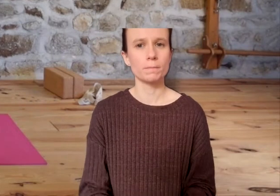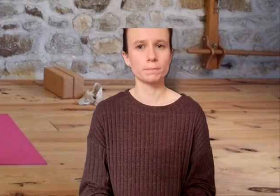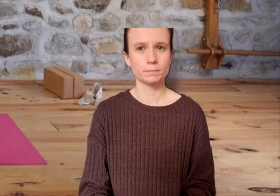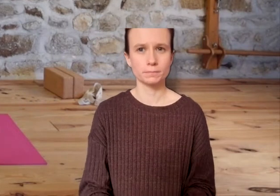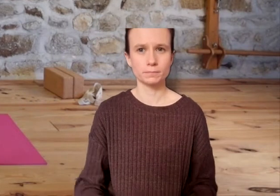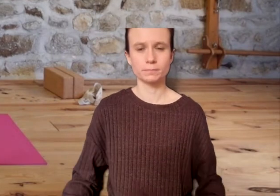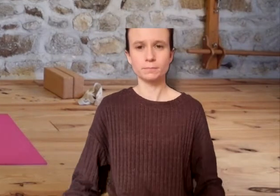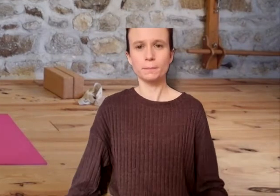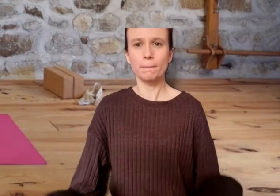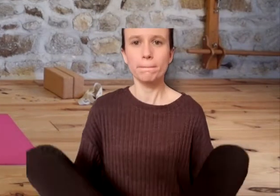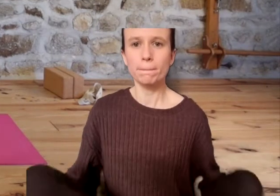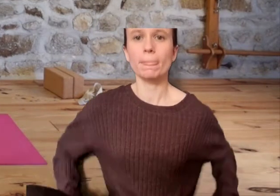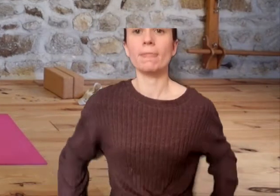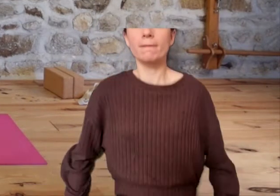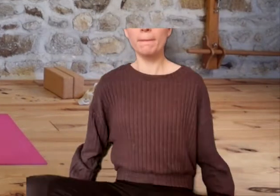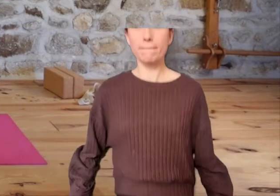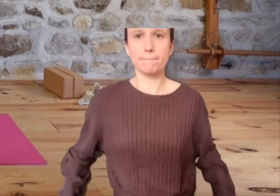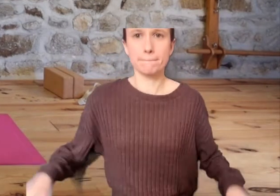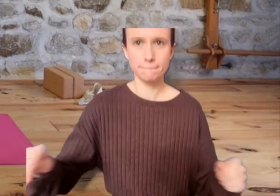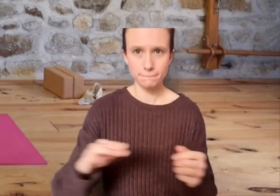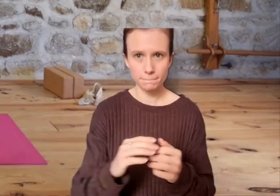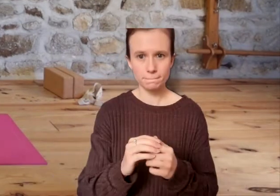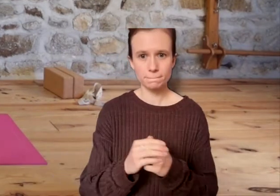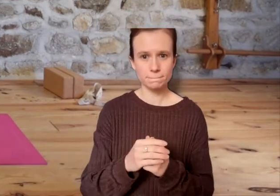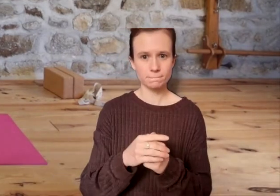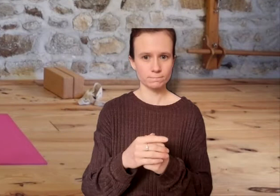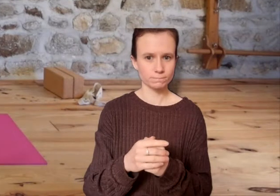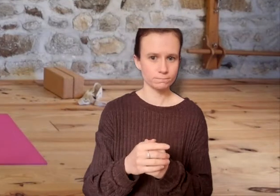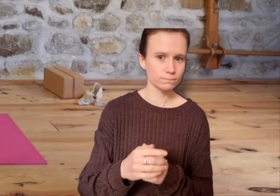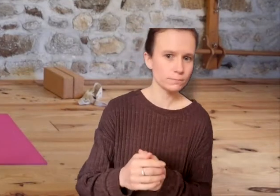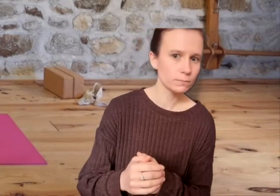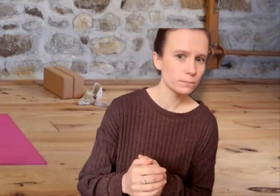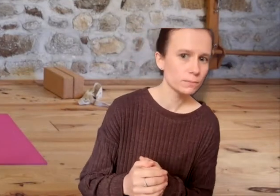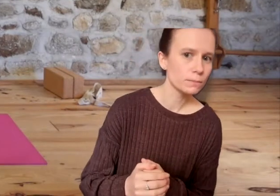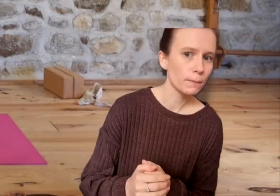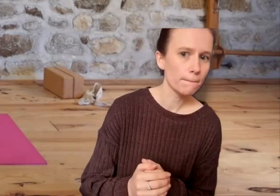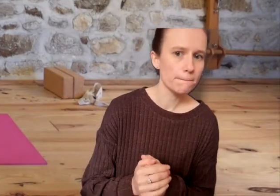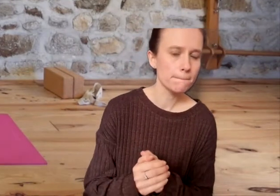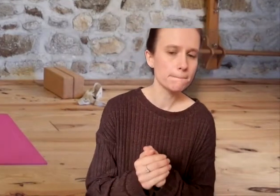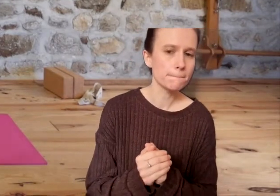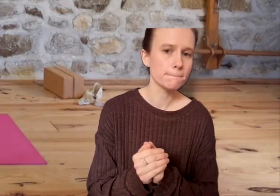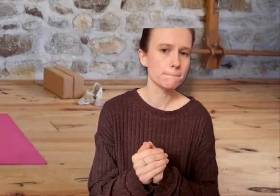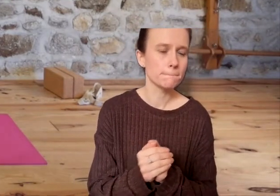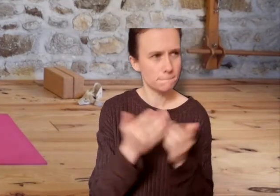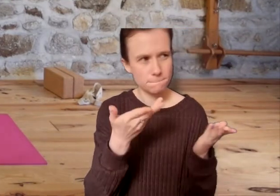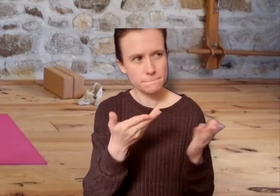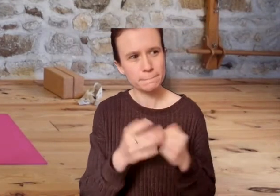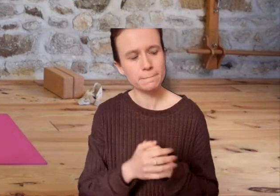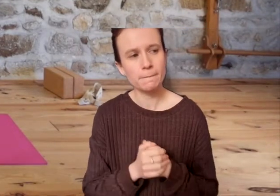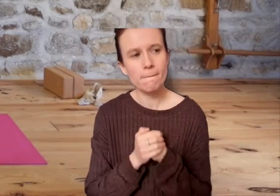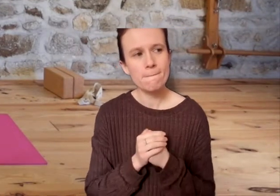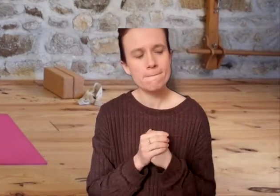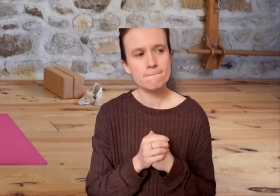Very simply, we're going to place that right foot on the inner thigh of the left leg. It's like a